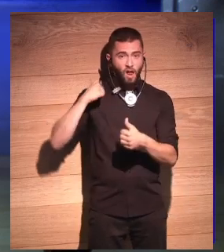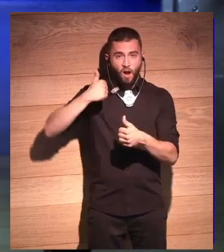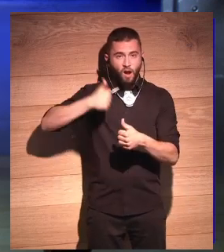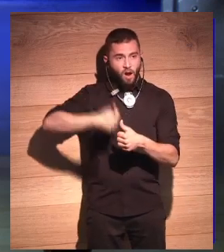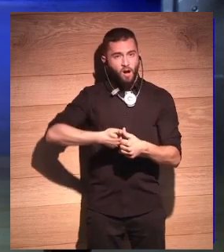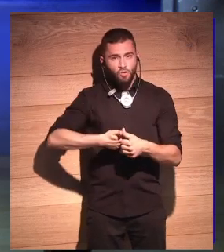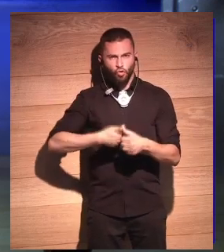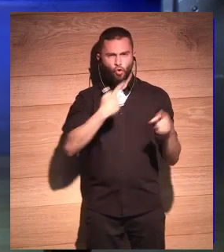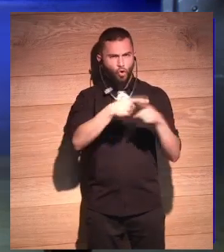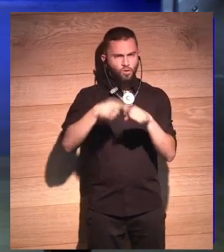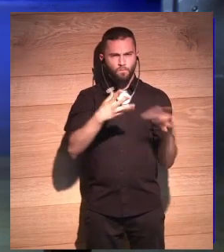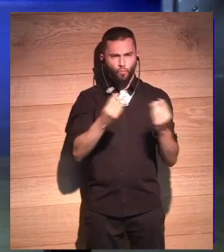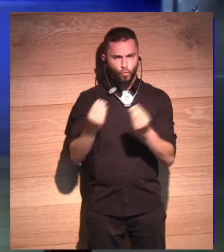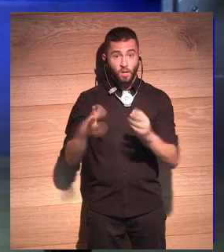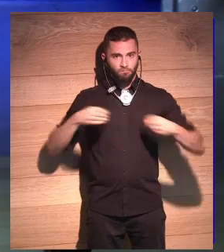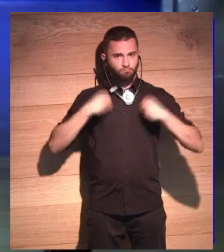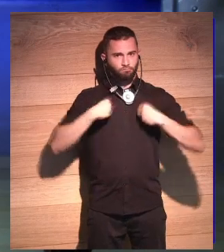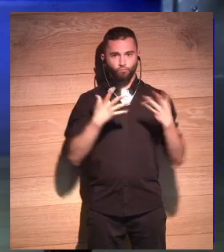challenging.